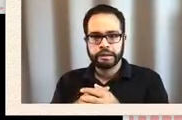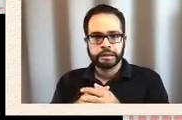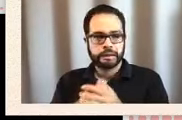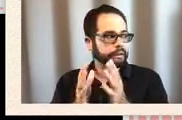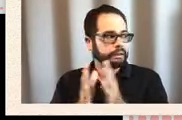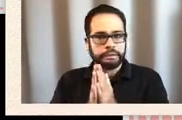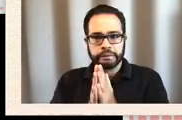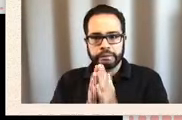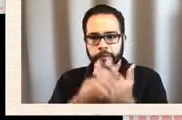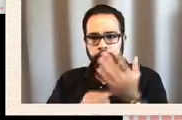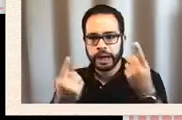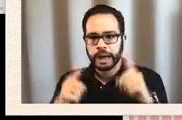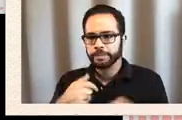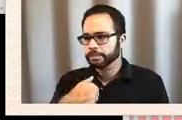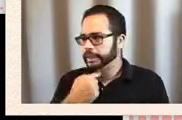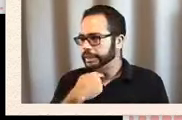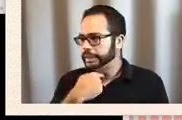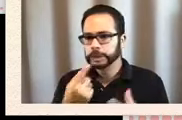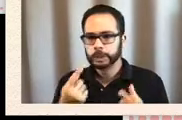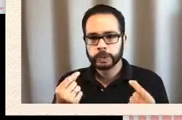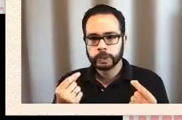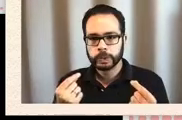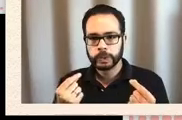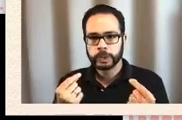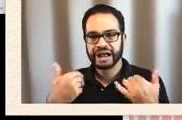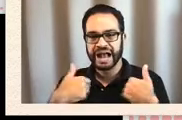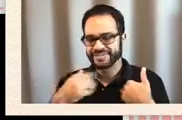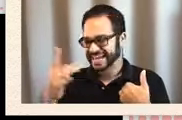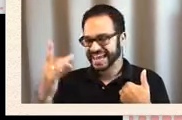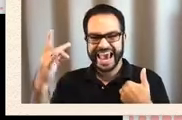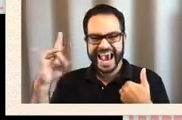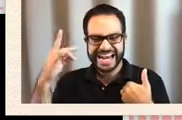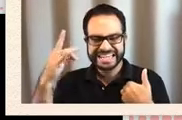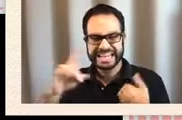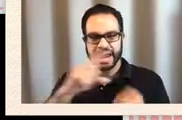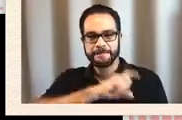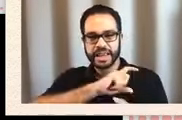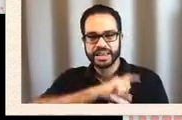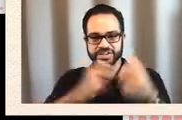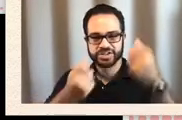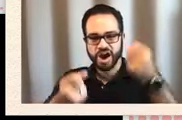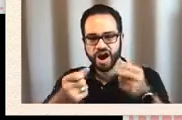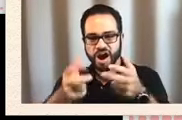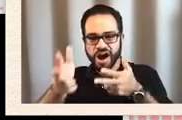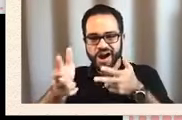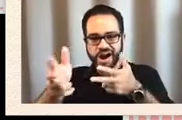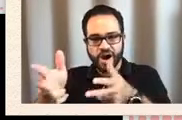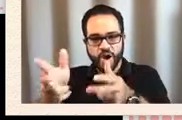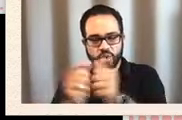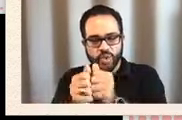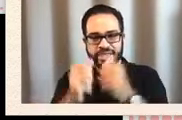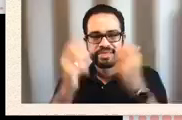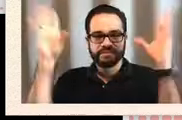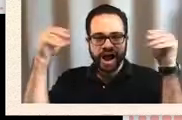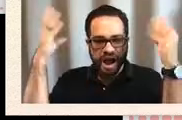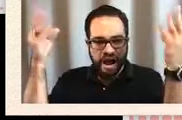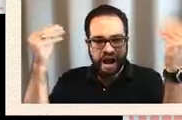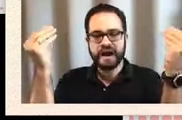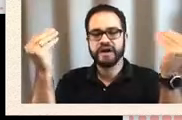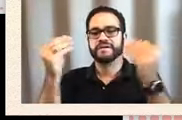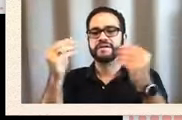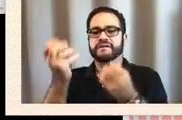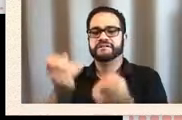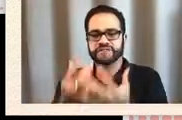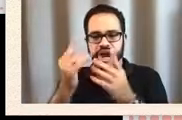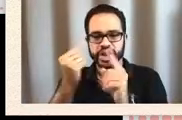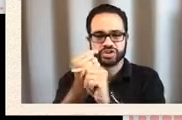Here comes 18 patrol cars with a fire truck and an ambulance, surprising me with Happy Birthday, Michael